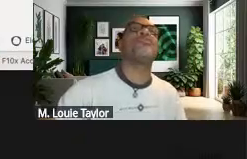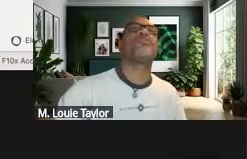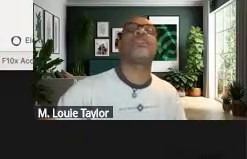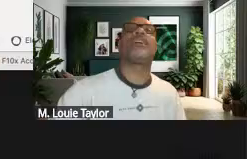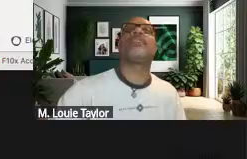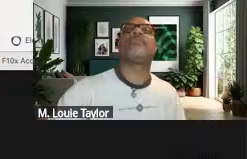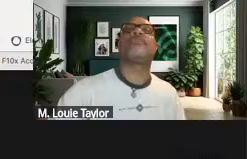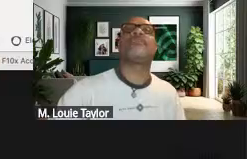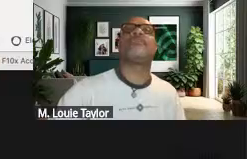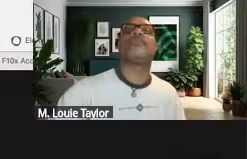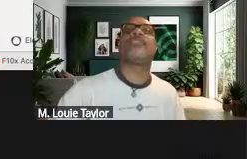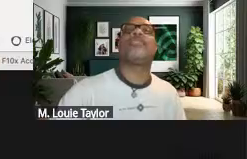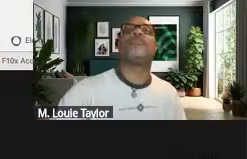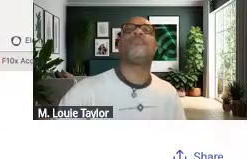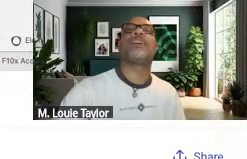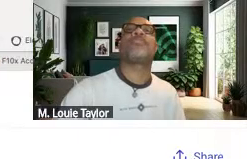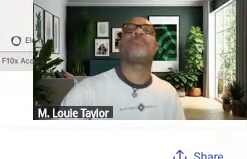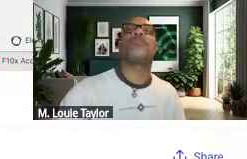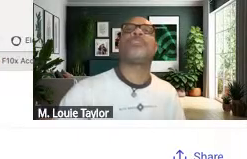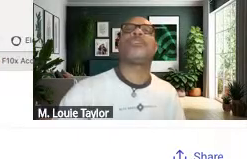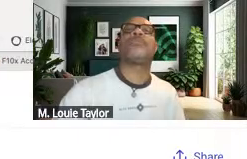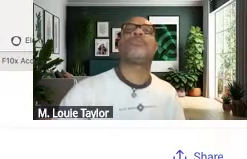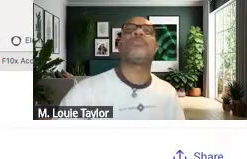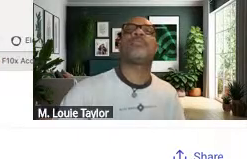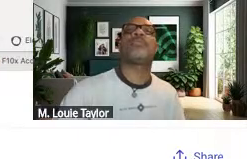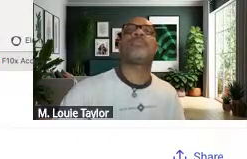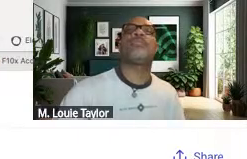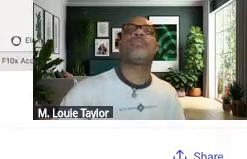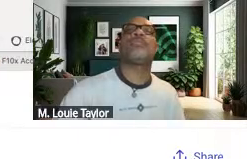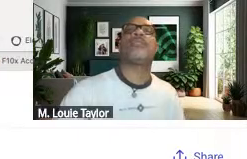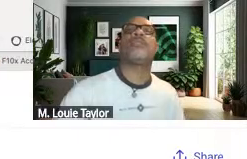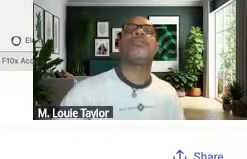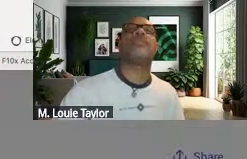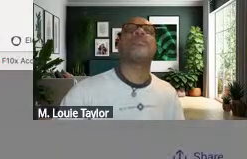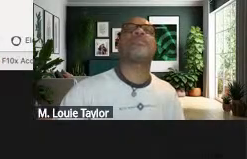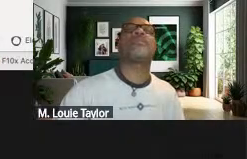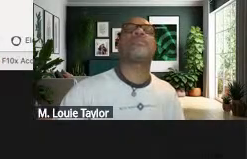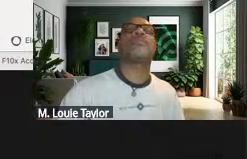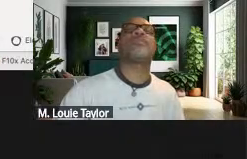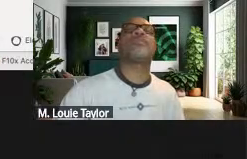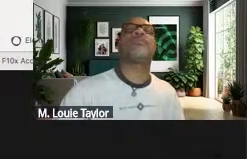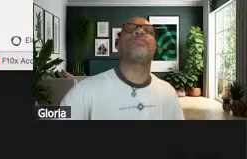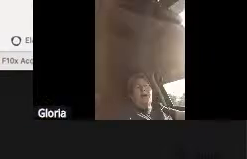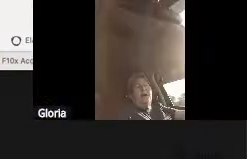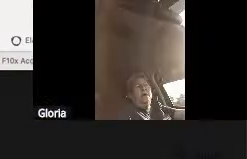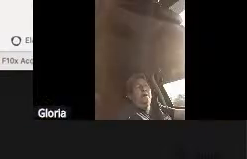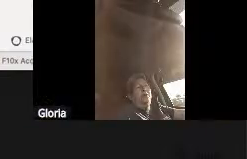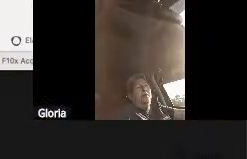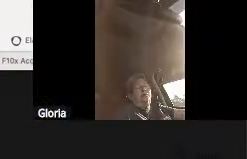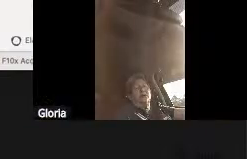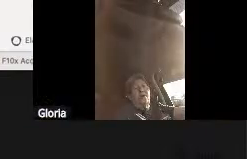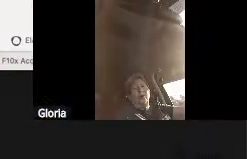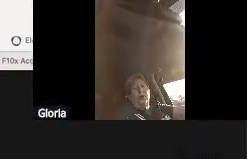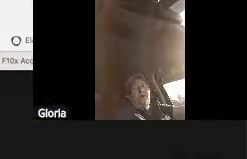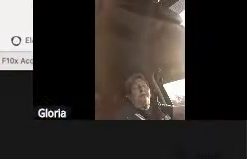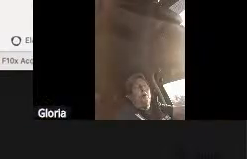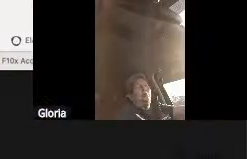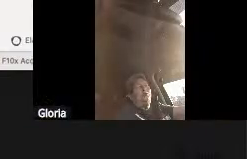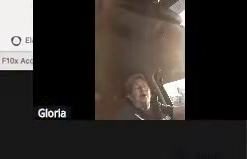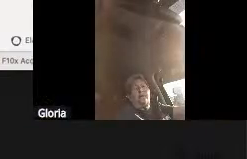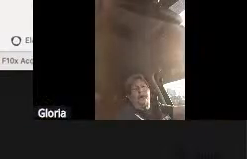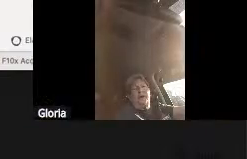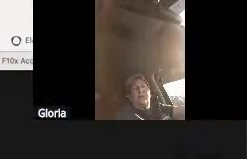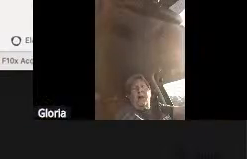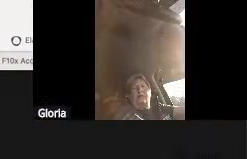Use your Yeah. store link. That's for people to know. Let's see. This is going to say There's something. another link. There's another link for